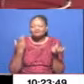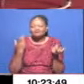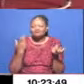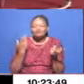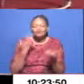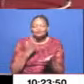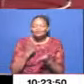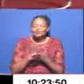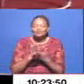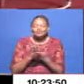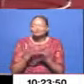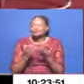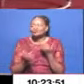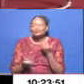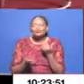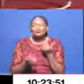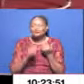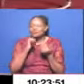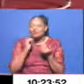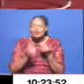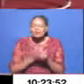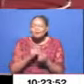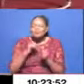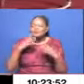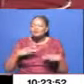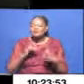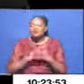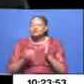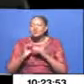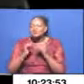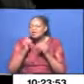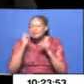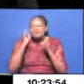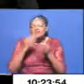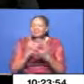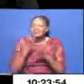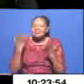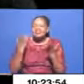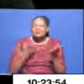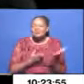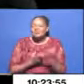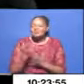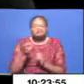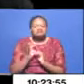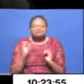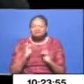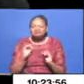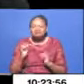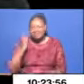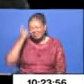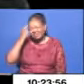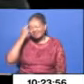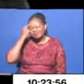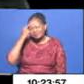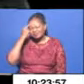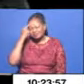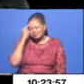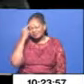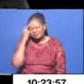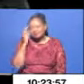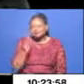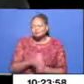person you're electing, whether there is anything about integrity. Mm. I think I like it where somebody says